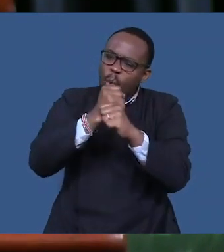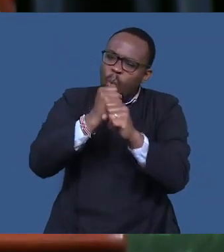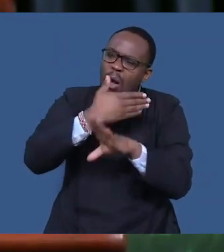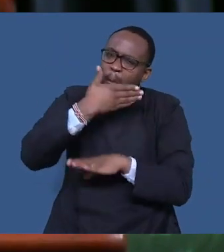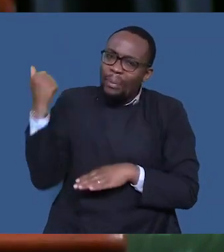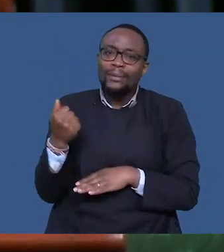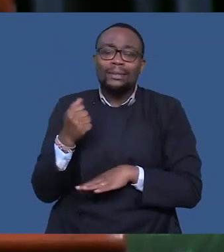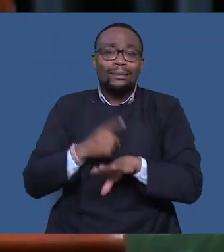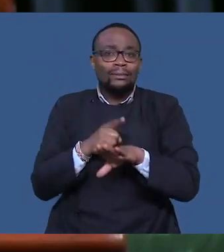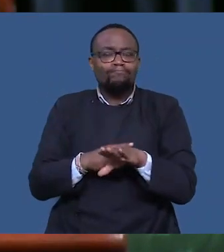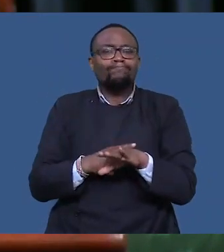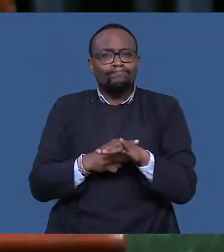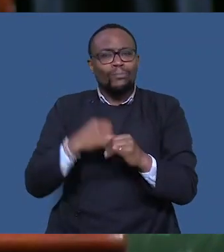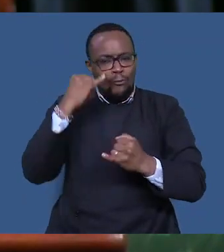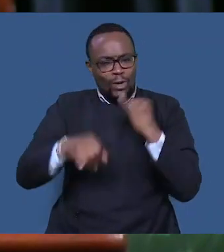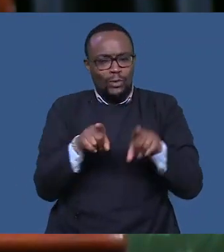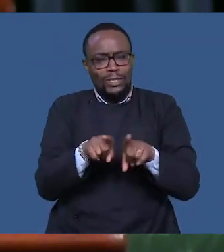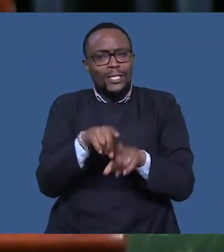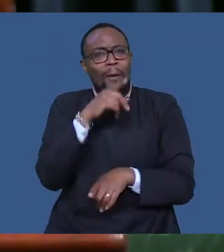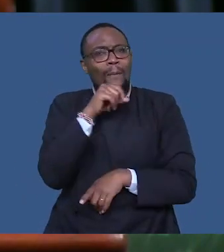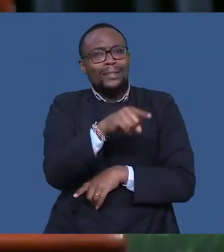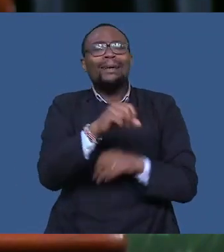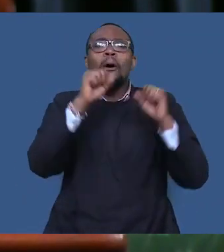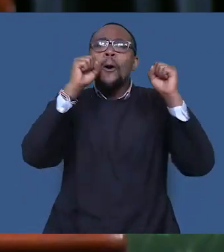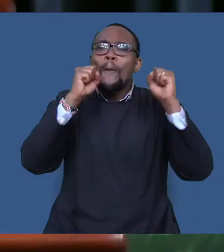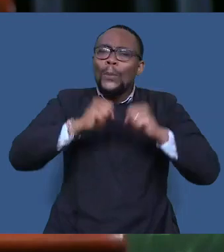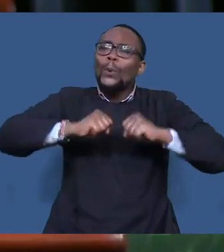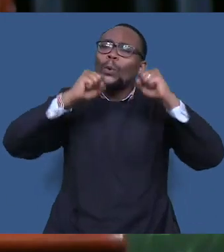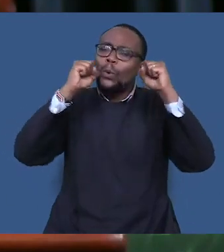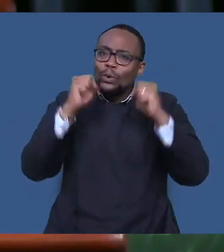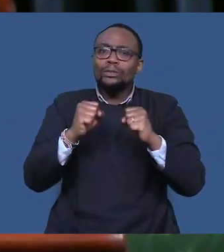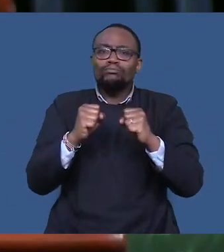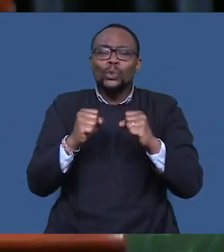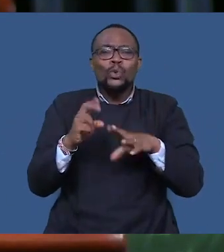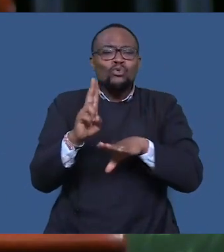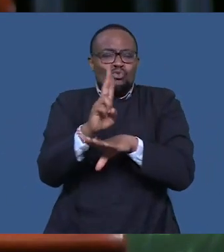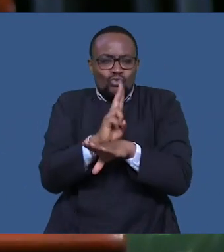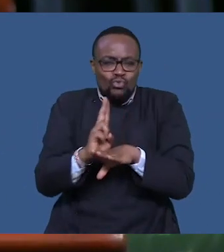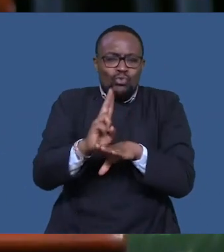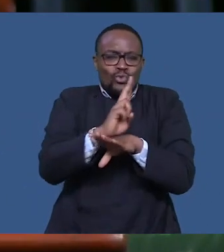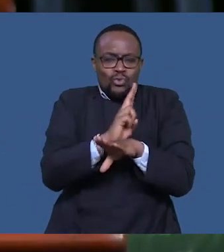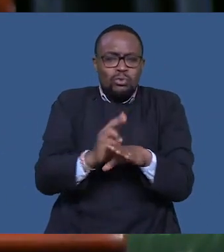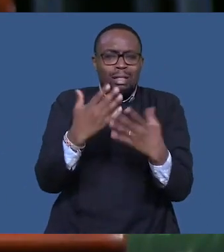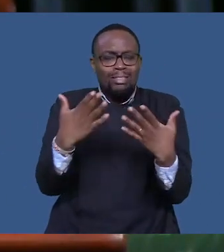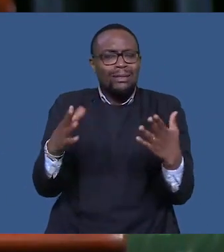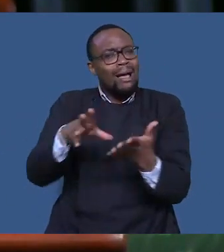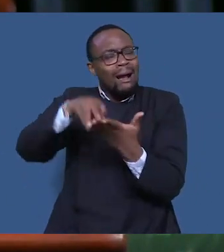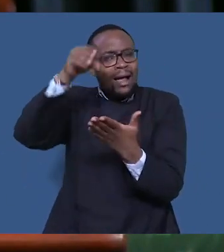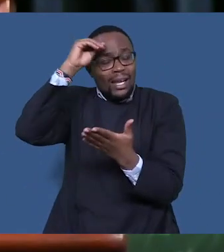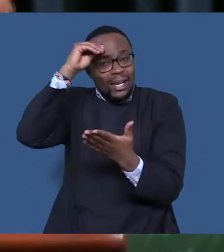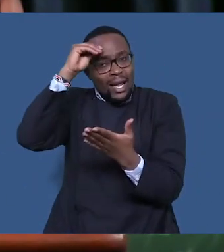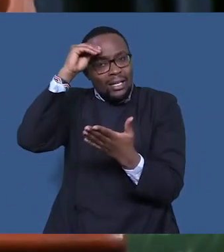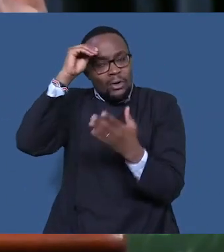can, so that at the end of the day, like Titus, you can be able to apply the principles that you have learned. You can be